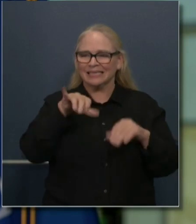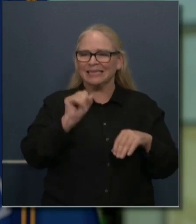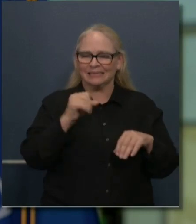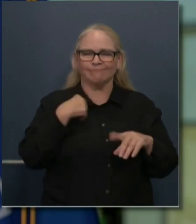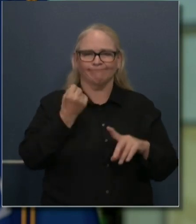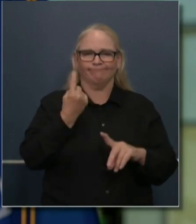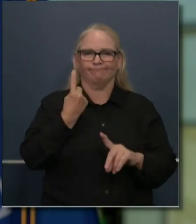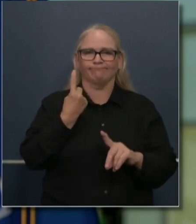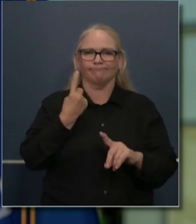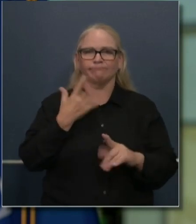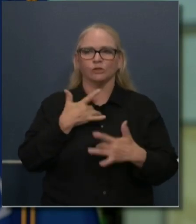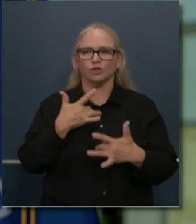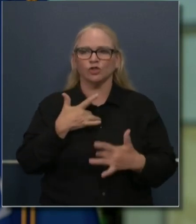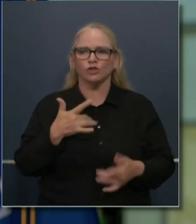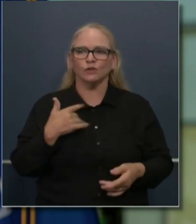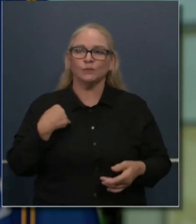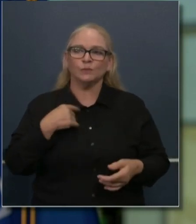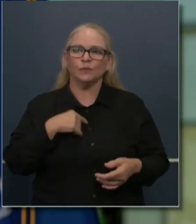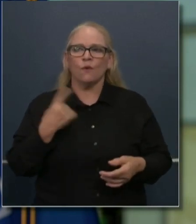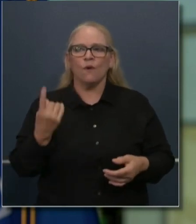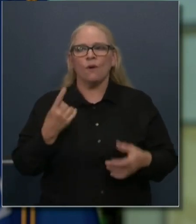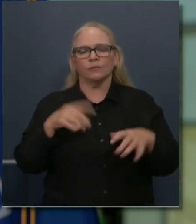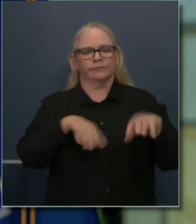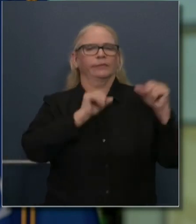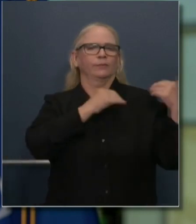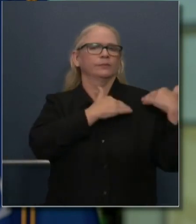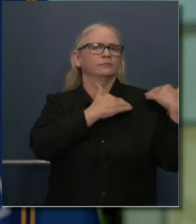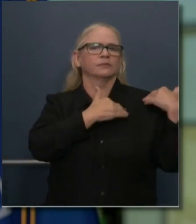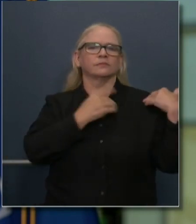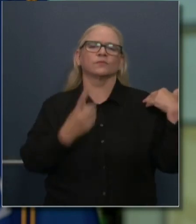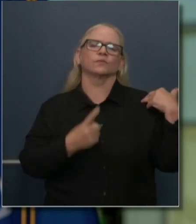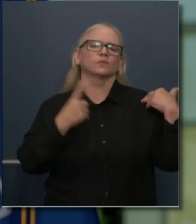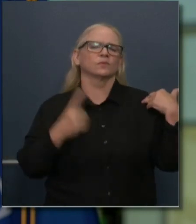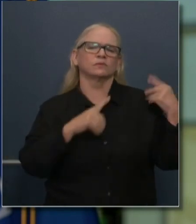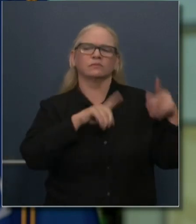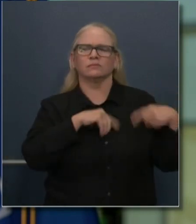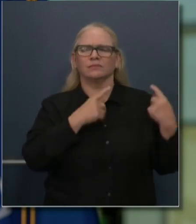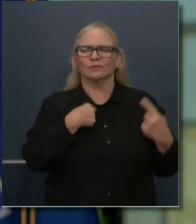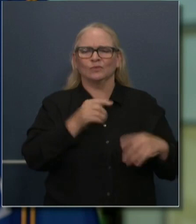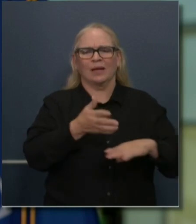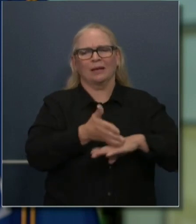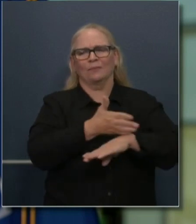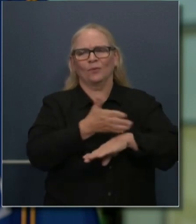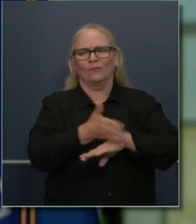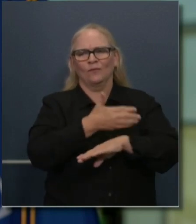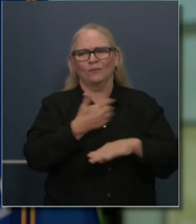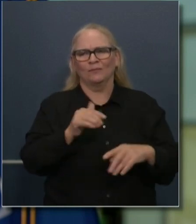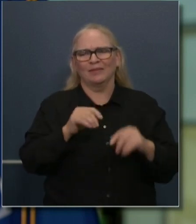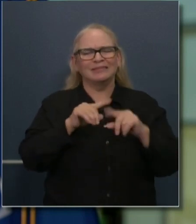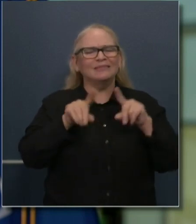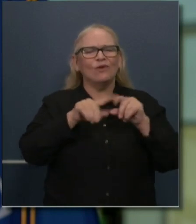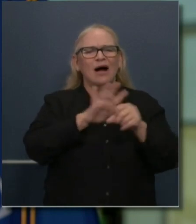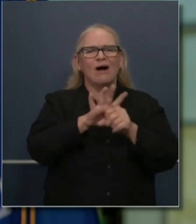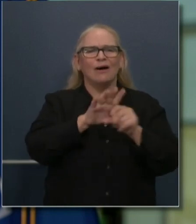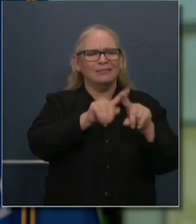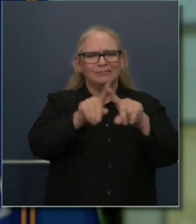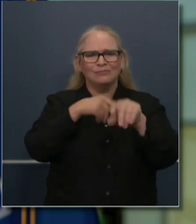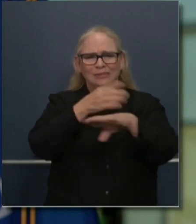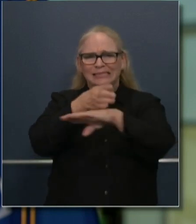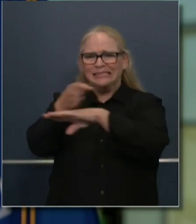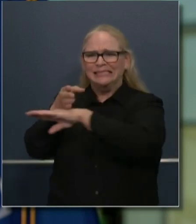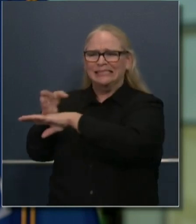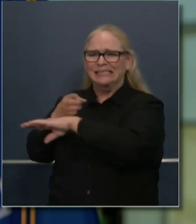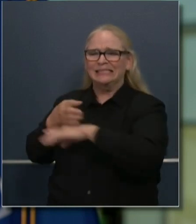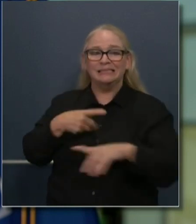narrative. We always take responsibility to try to do a little bit more, a little bit better, including regardless of your immigration status. I know that's controversial,